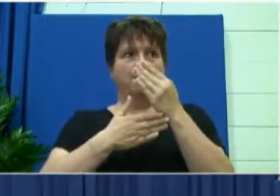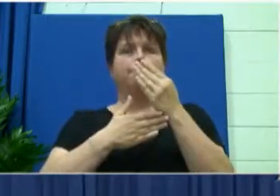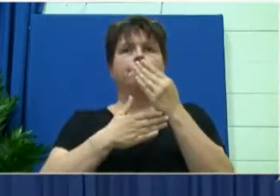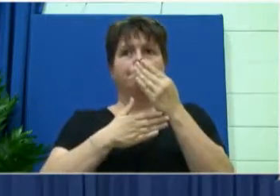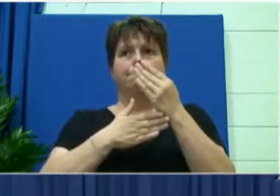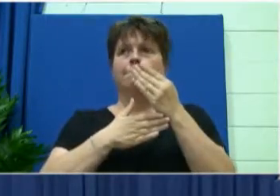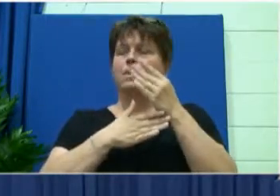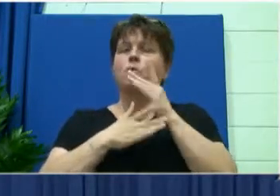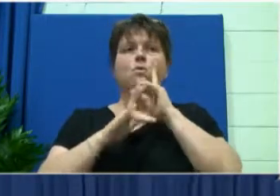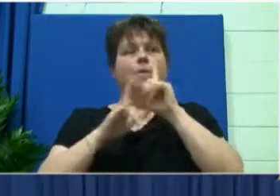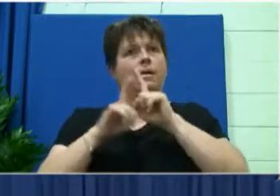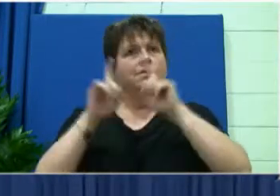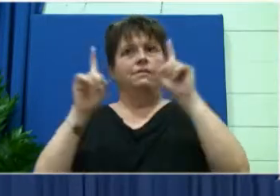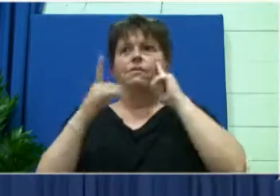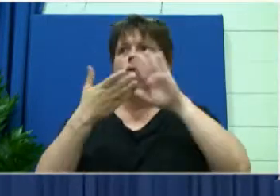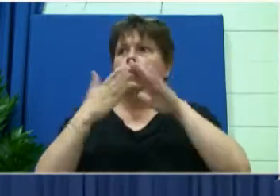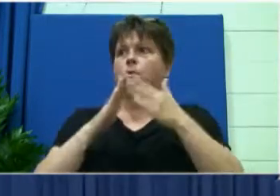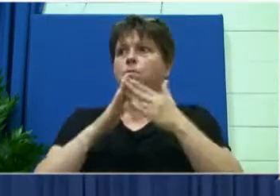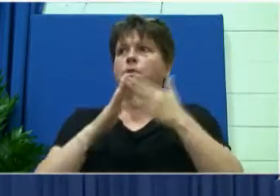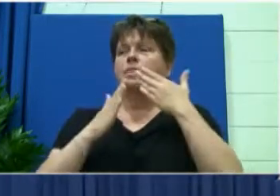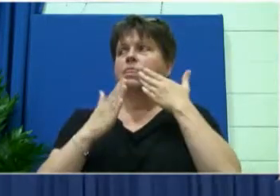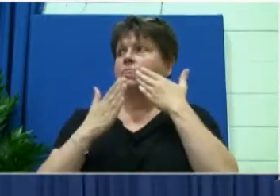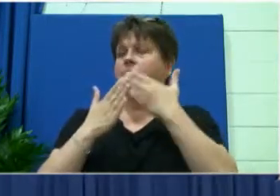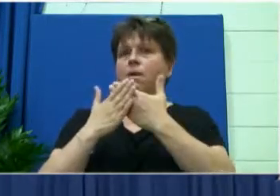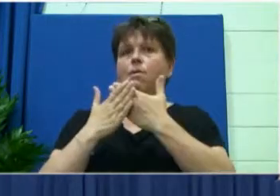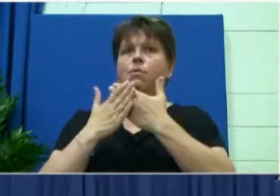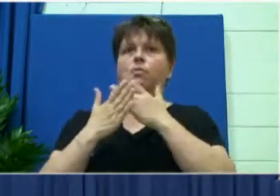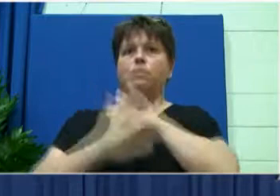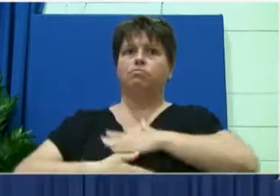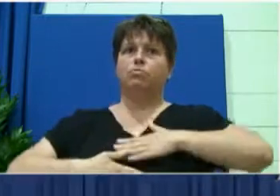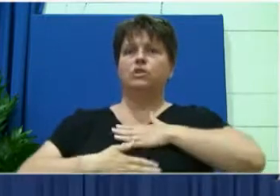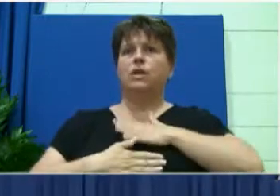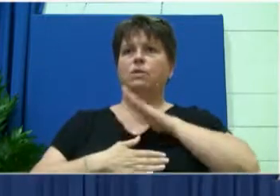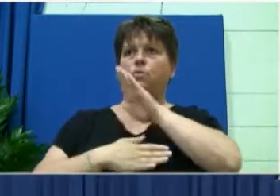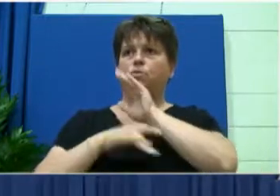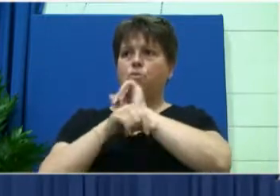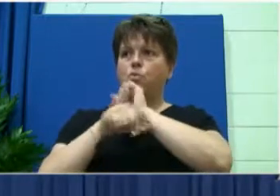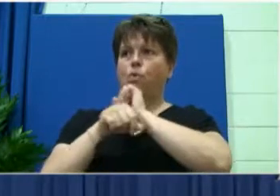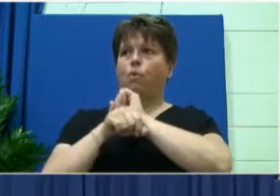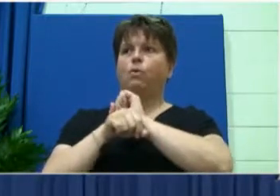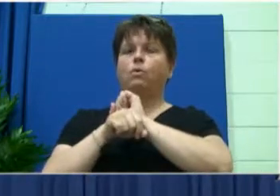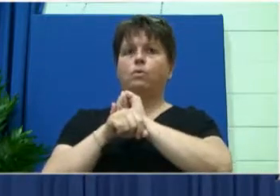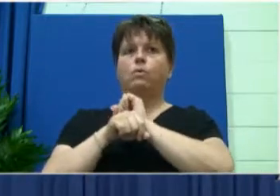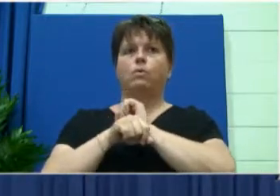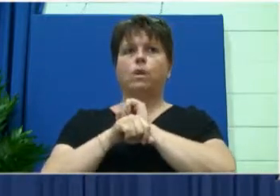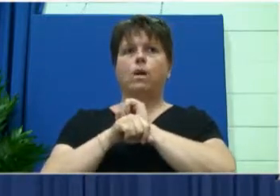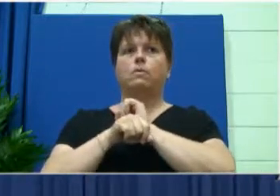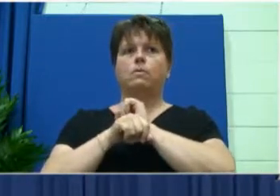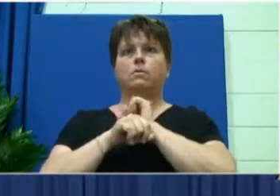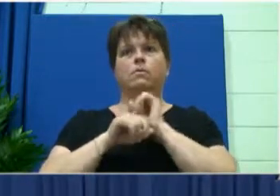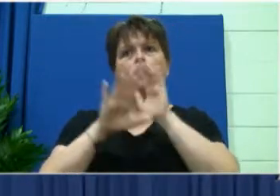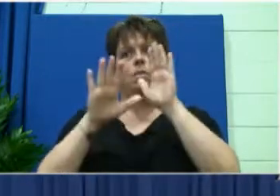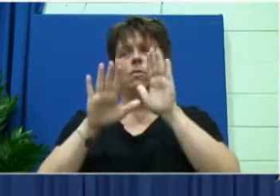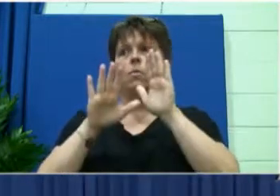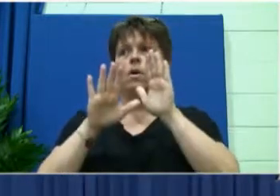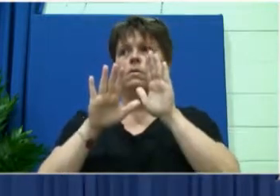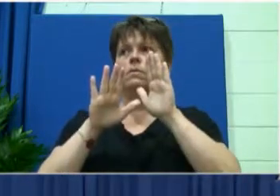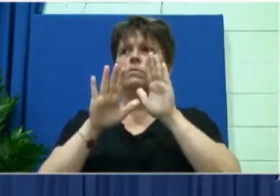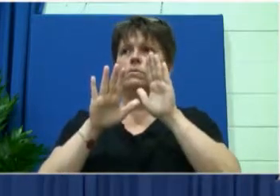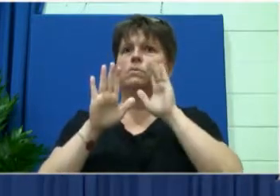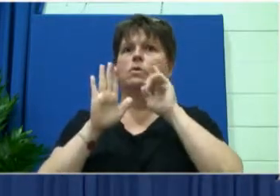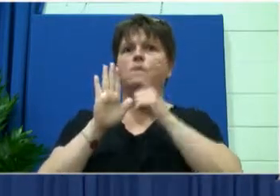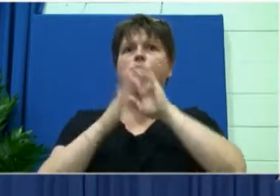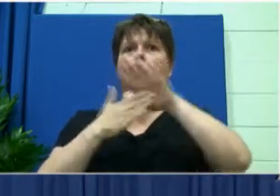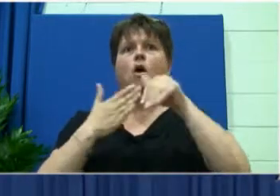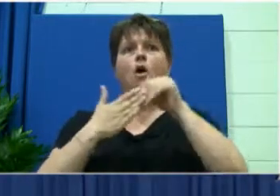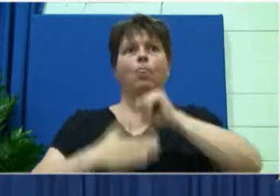made such a difference for us, Dr. Underwood. We just really appreciate what you've done for us and the great expansion. And I do acknowledge